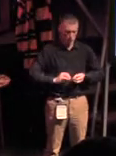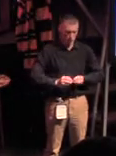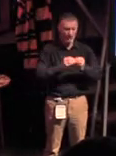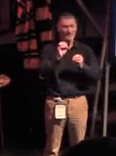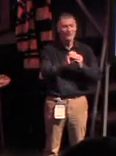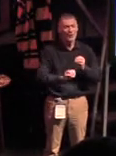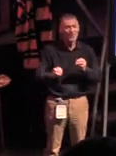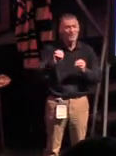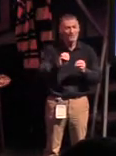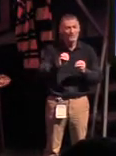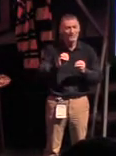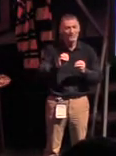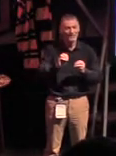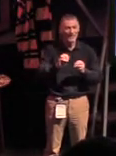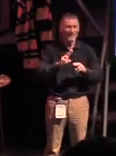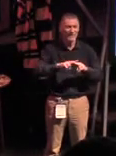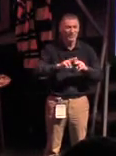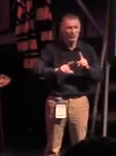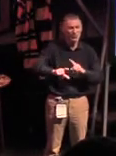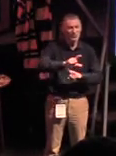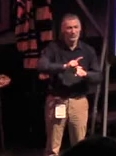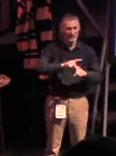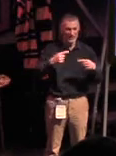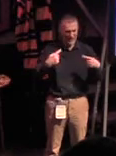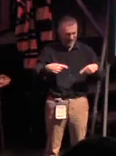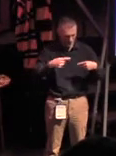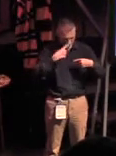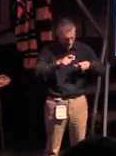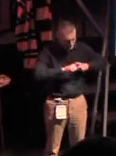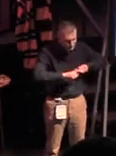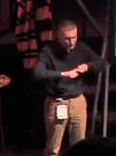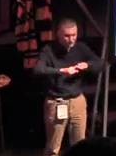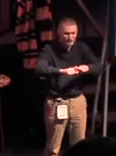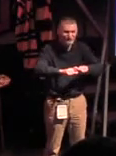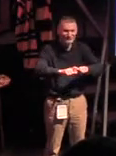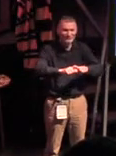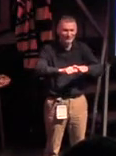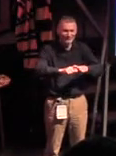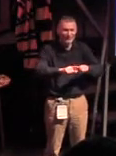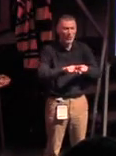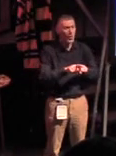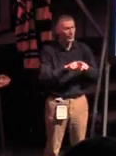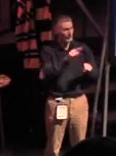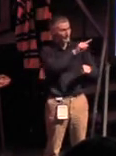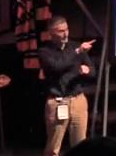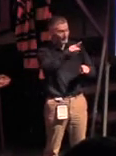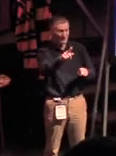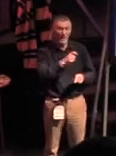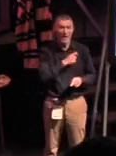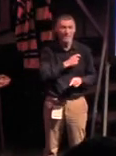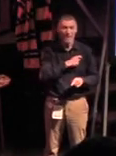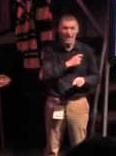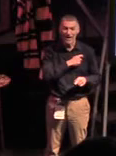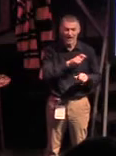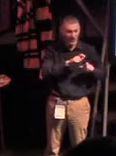Flemish community for enabling IETM to continue its work. And thank you, members, for your